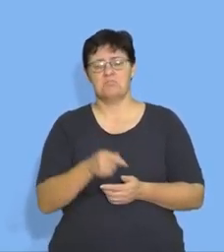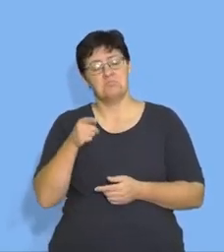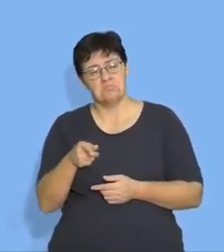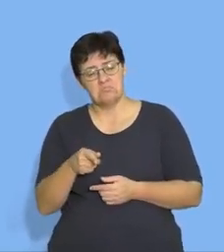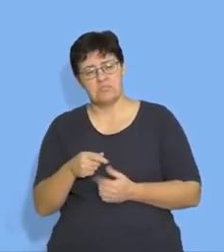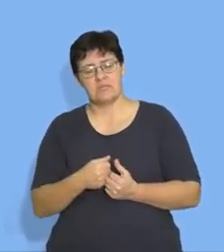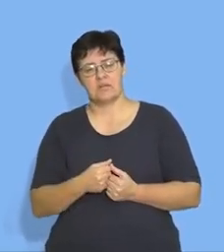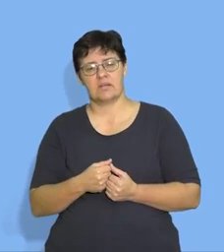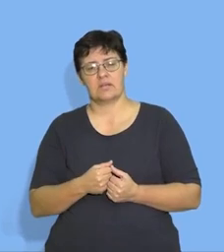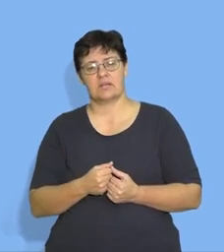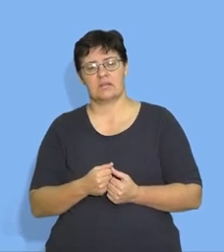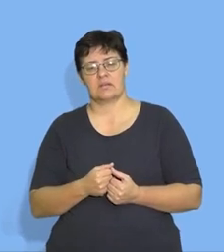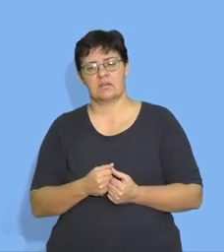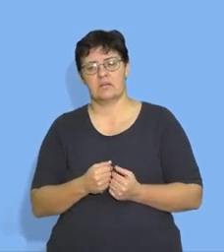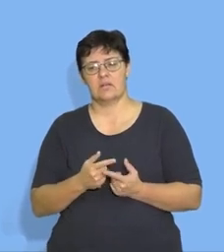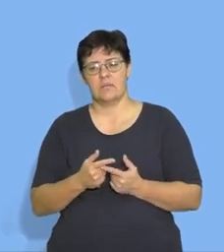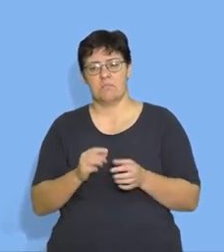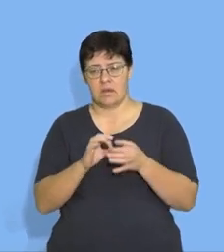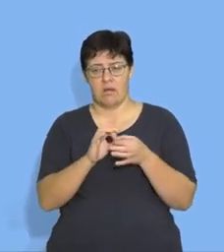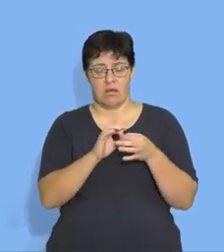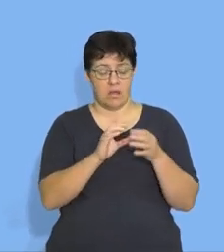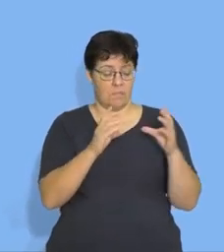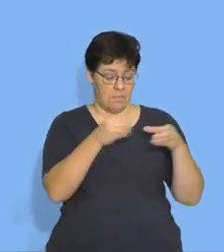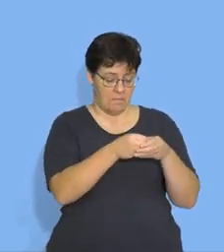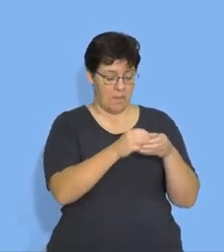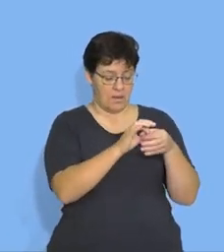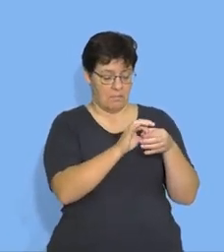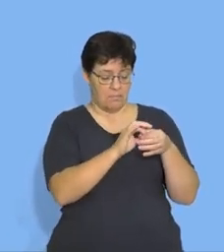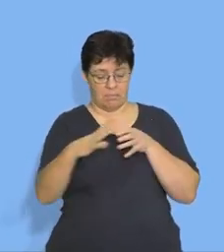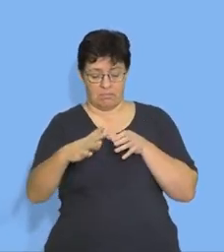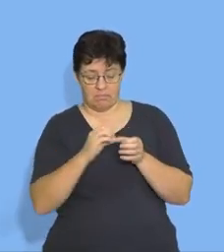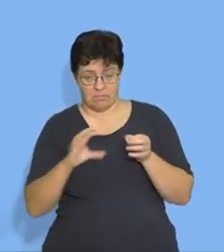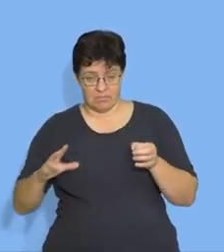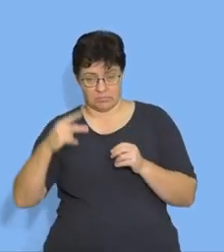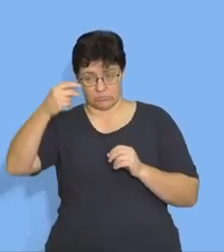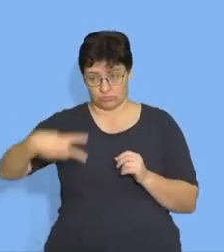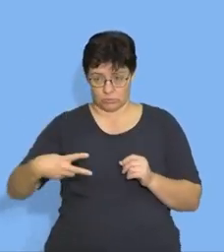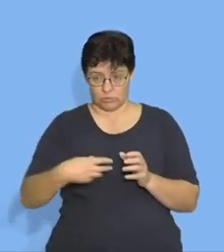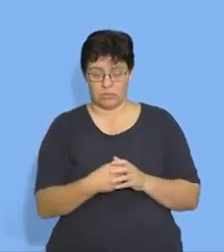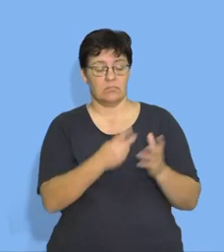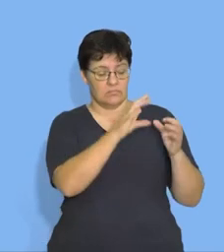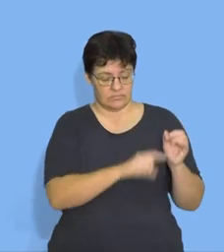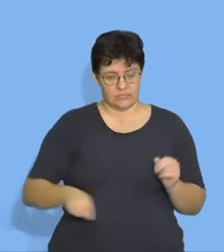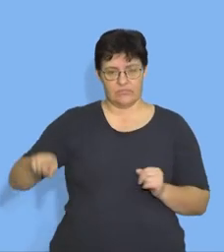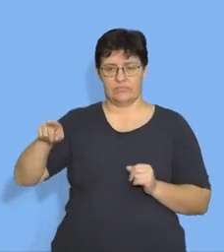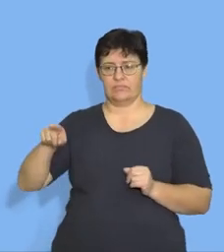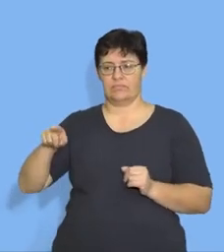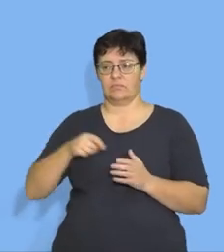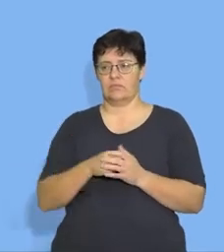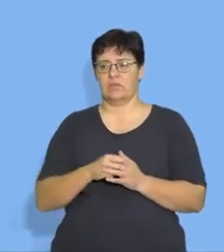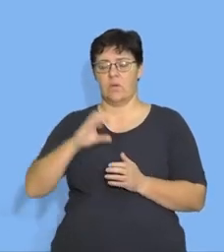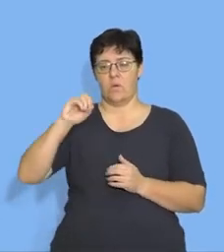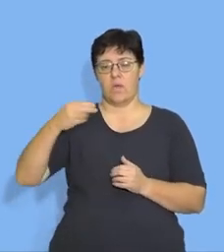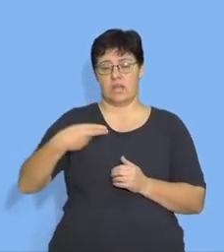actually, dissociates, what happens is, it breaks down, it will form this ion, which is the hydroxide ion.